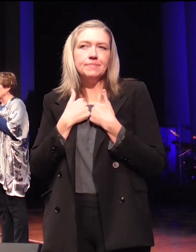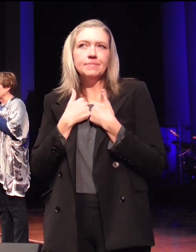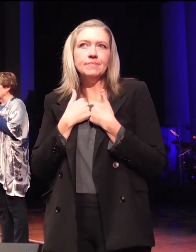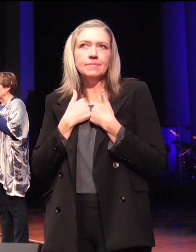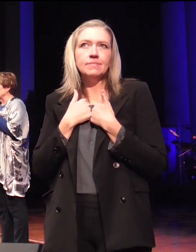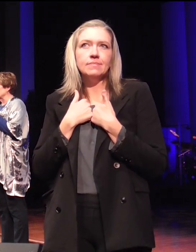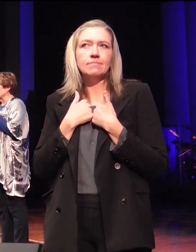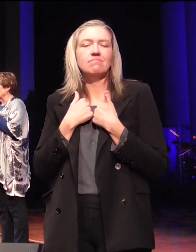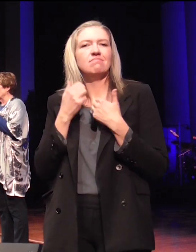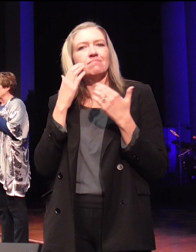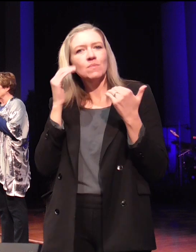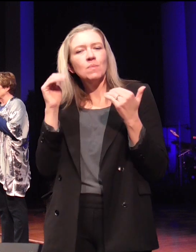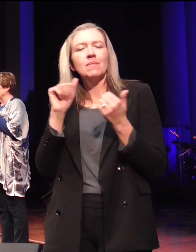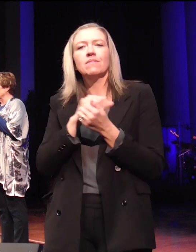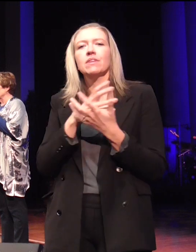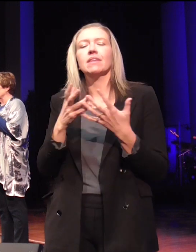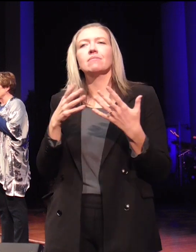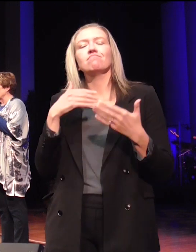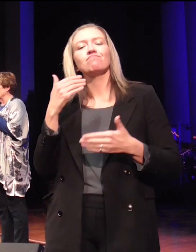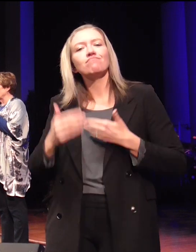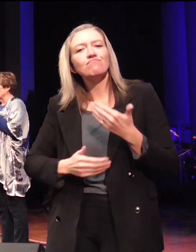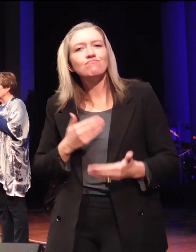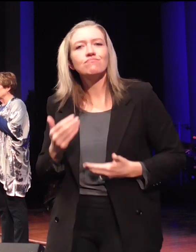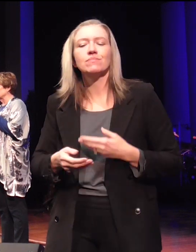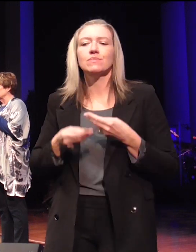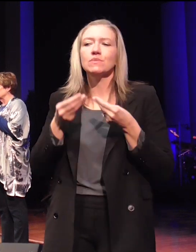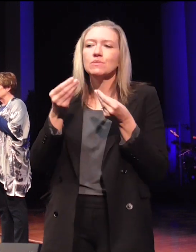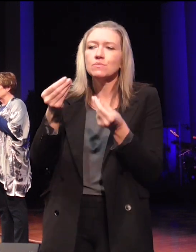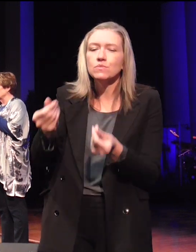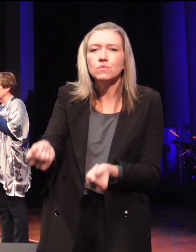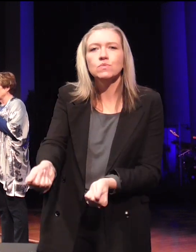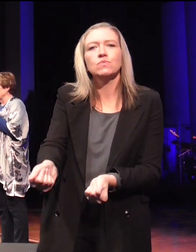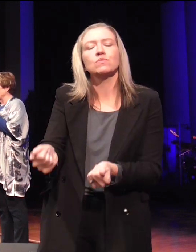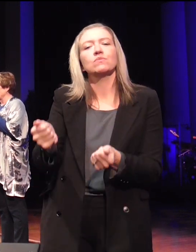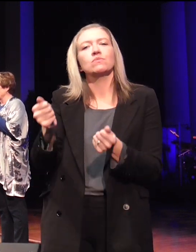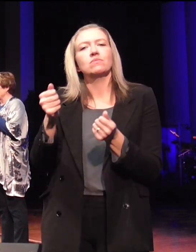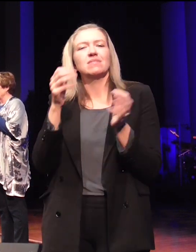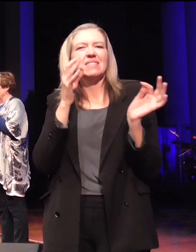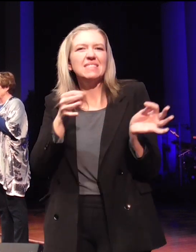move with ease and grace as they make final decisions.